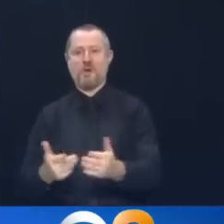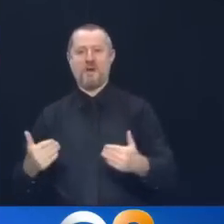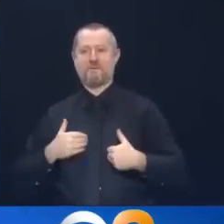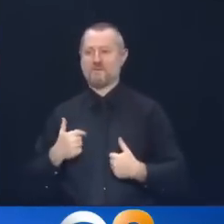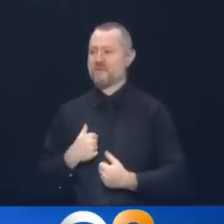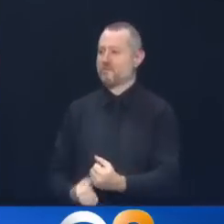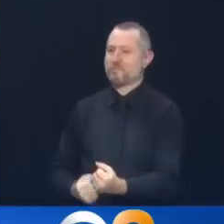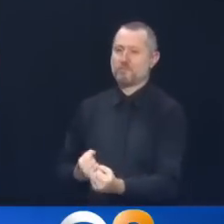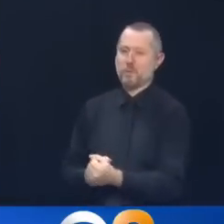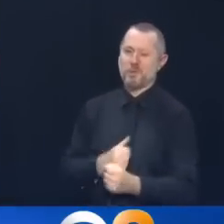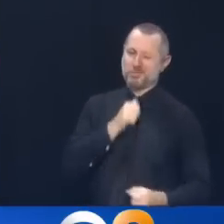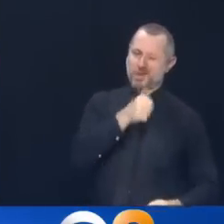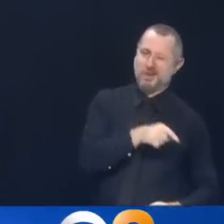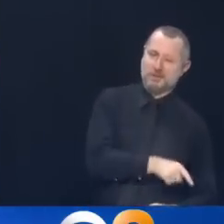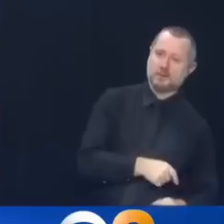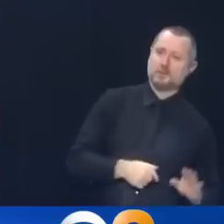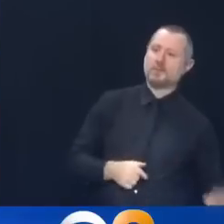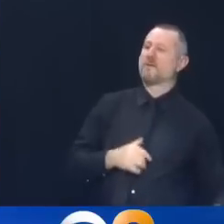I didn't say that.